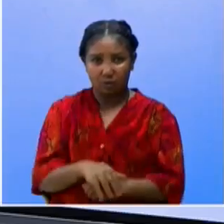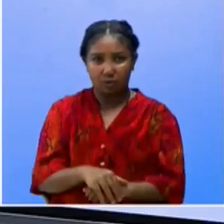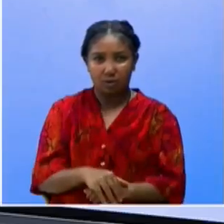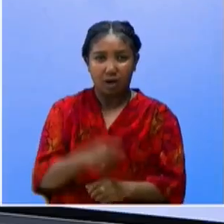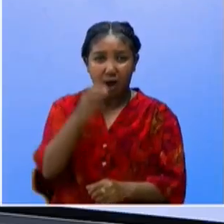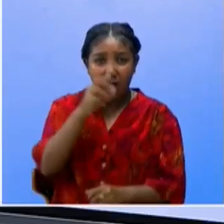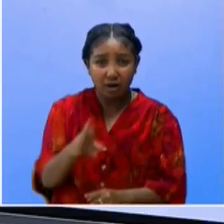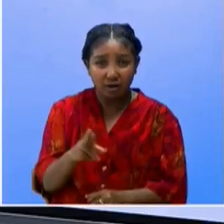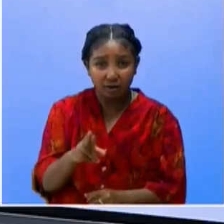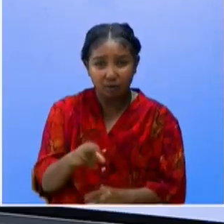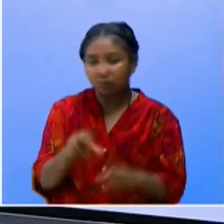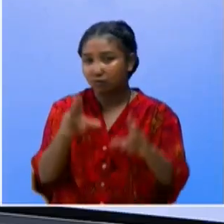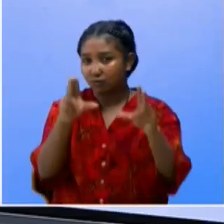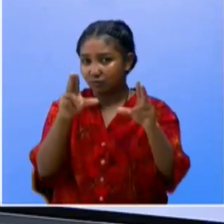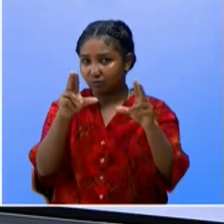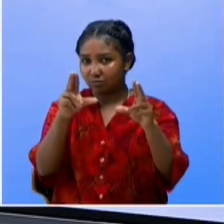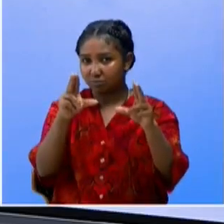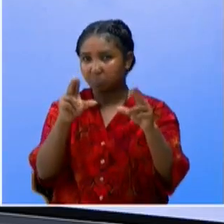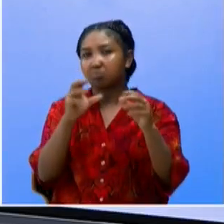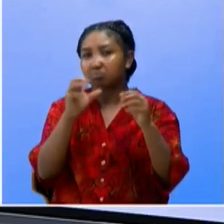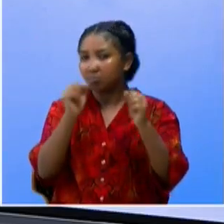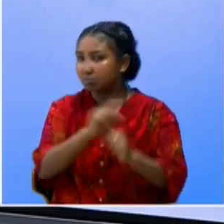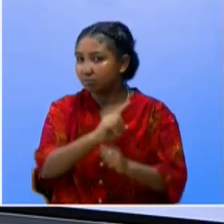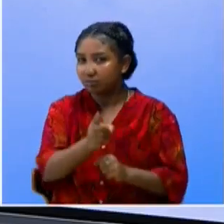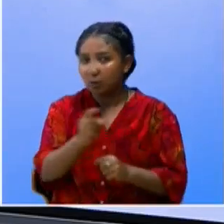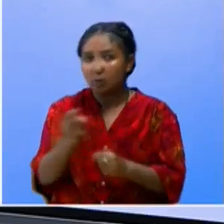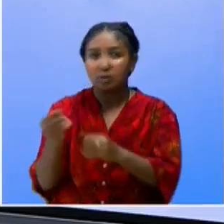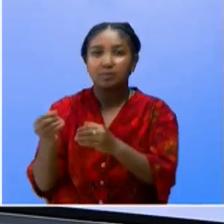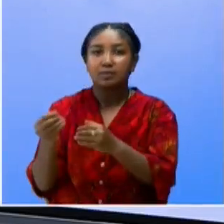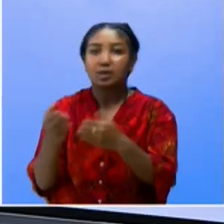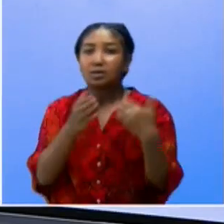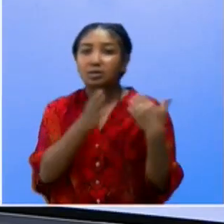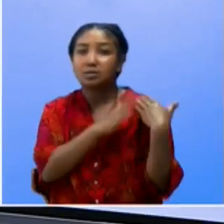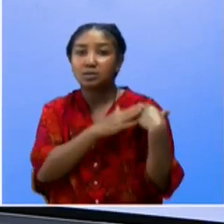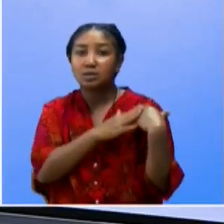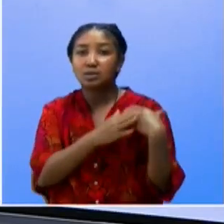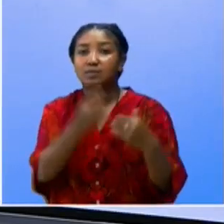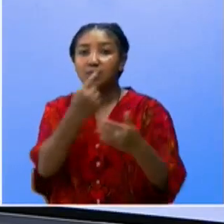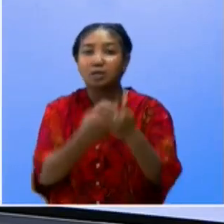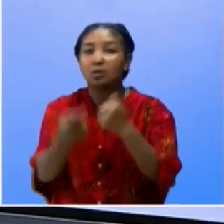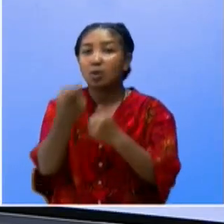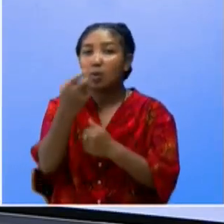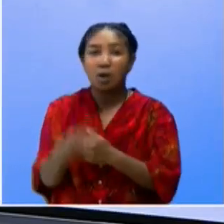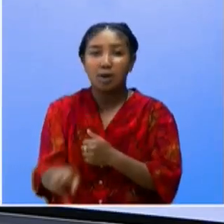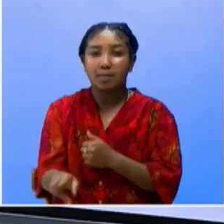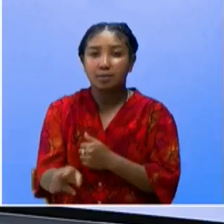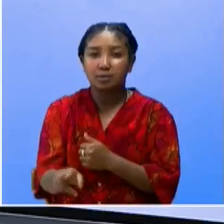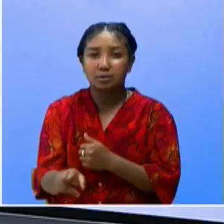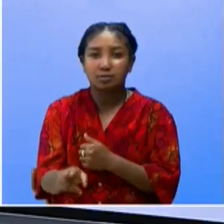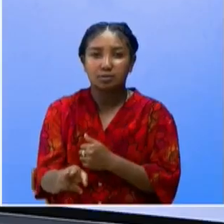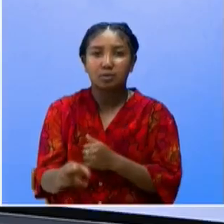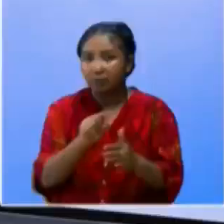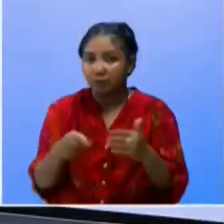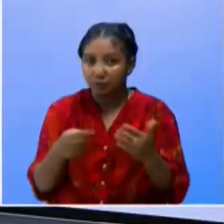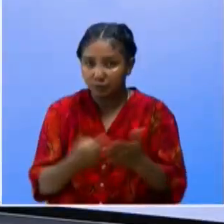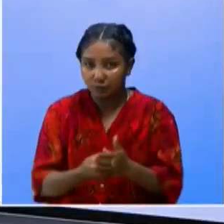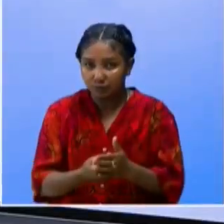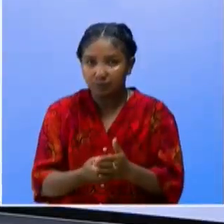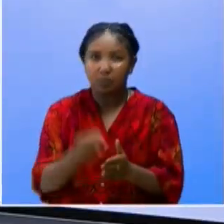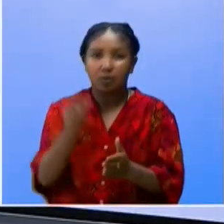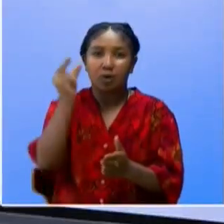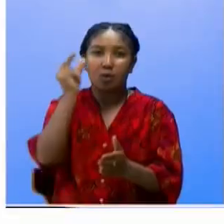about are? It is impossible because the subject is singular. What about where